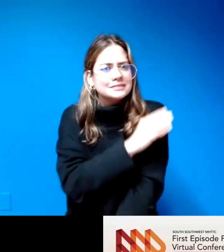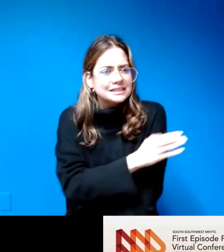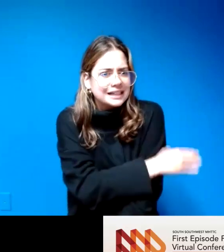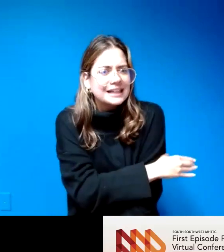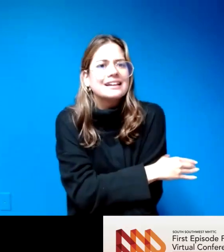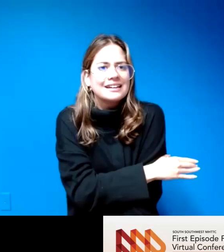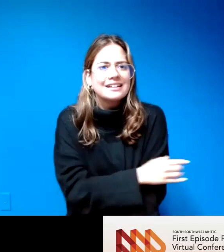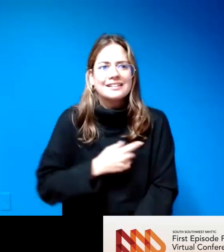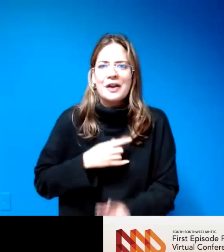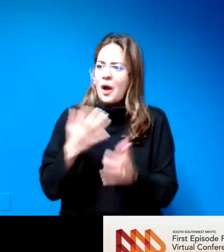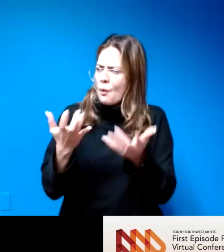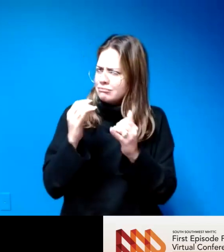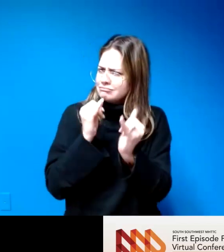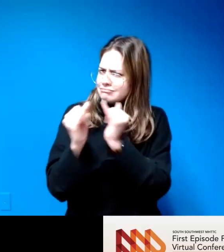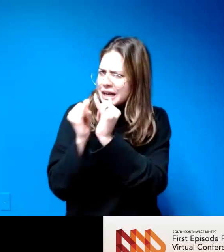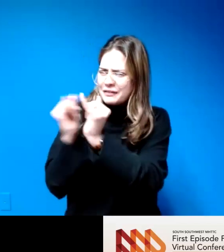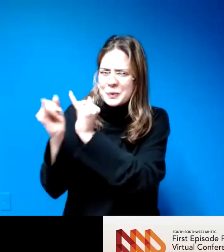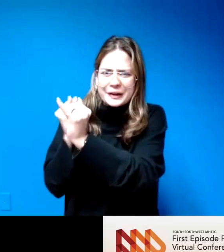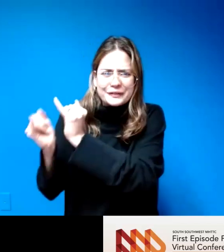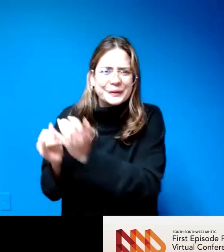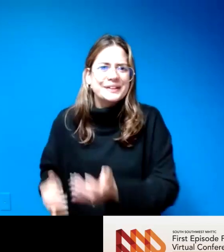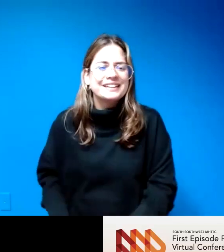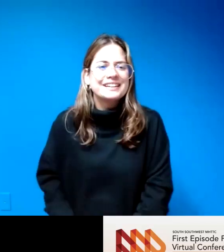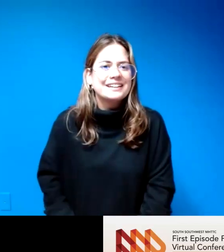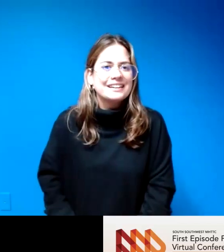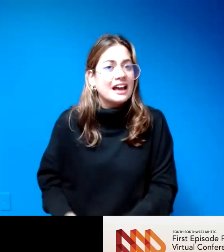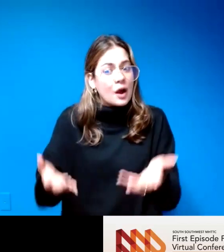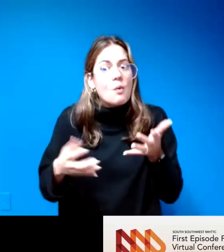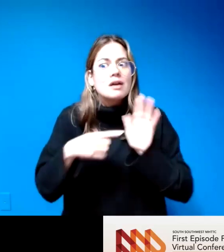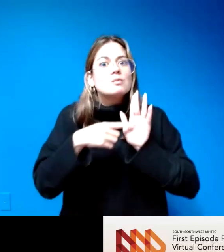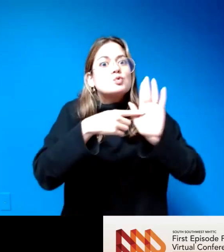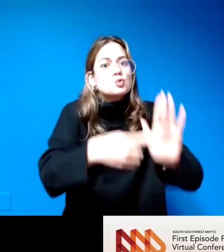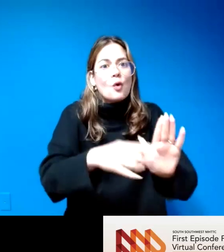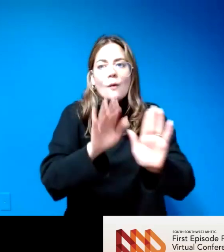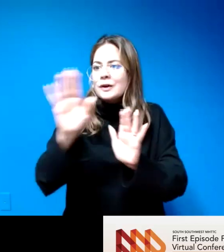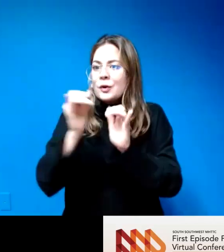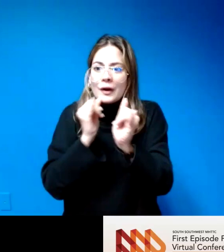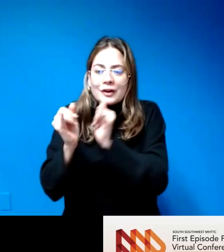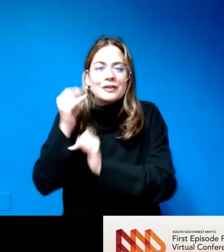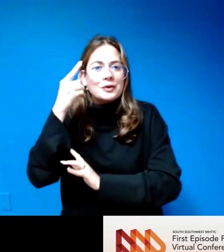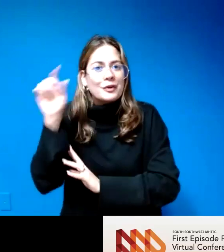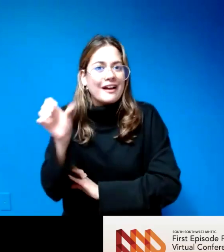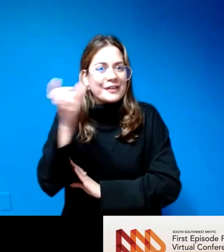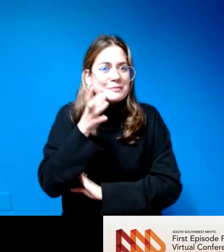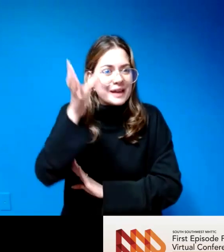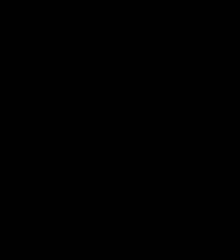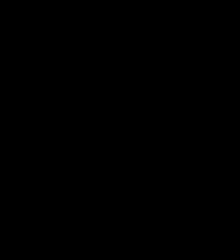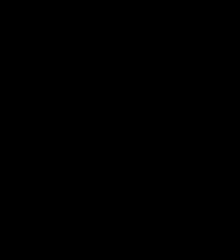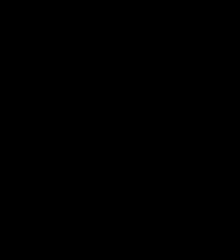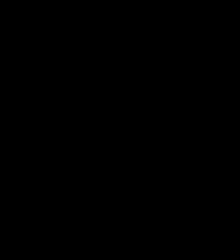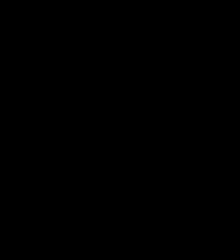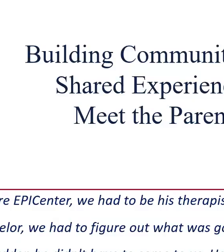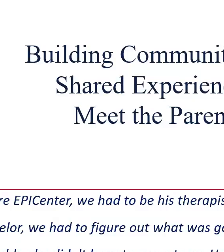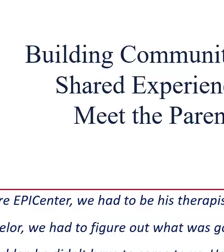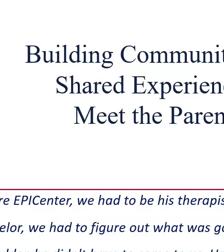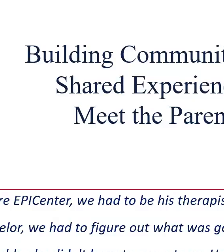also interviewed them, and they also presented to other parents. And I have a slide about that, Sammy, you can bring it up. So I